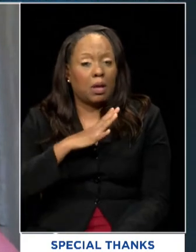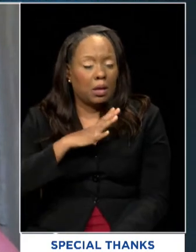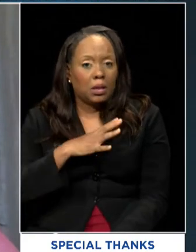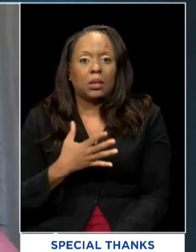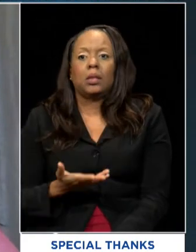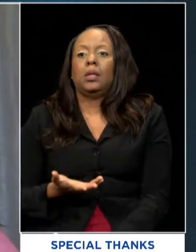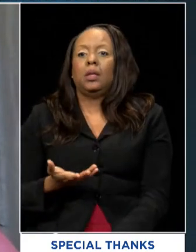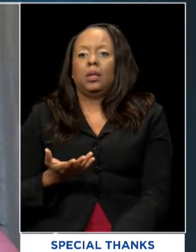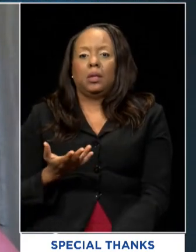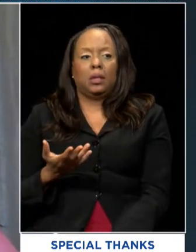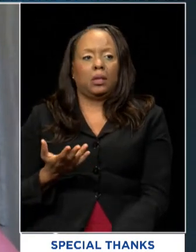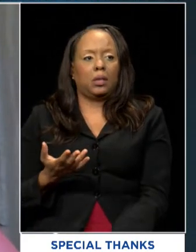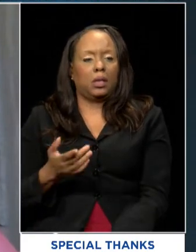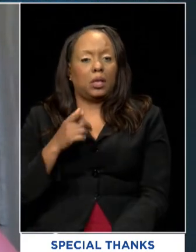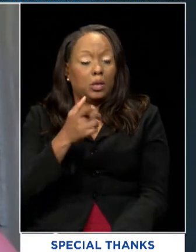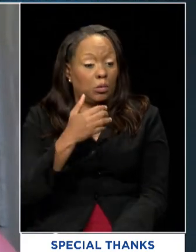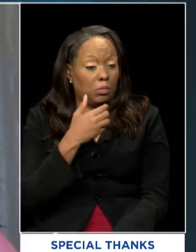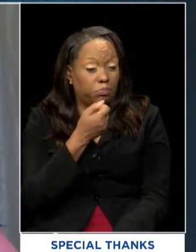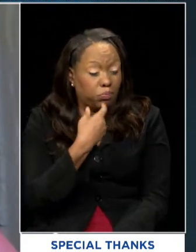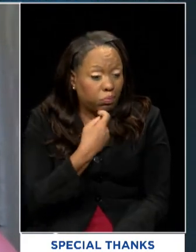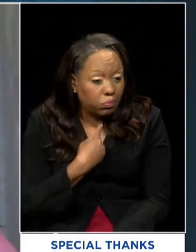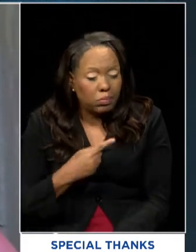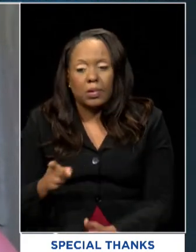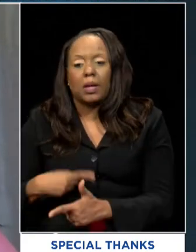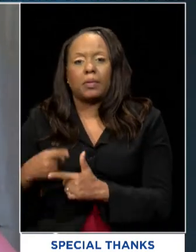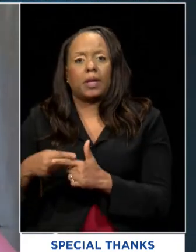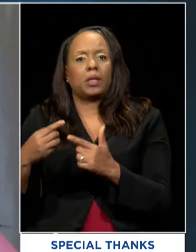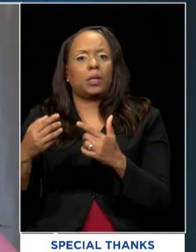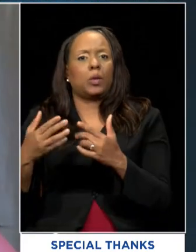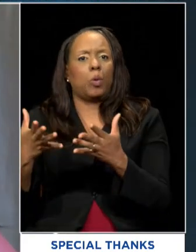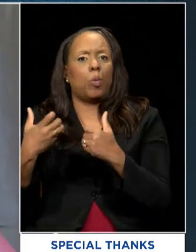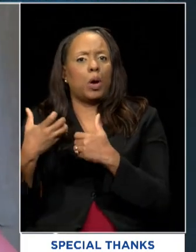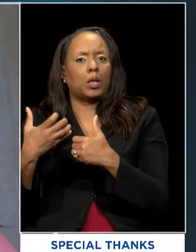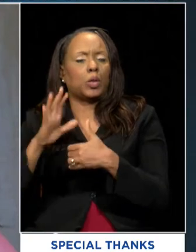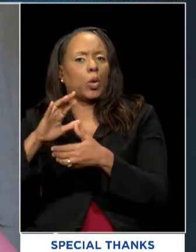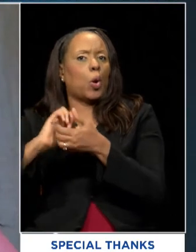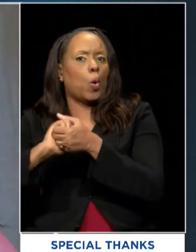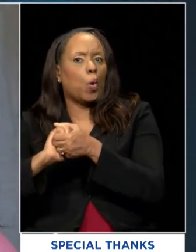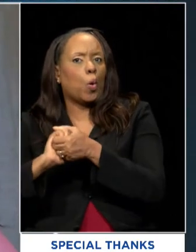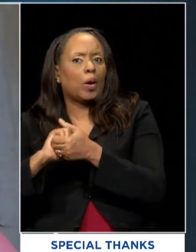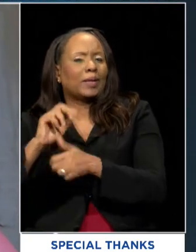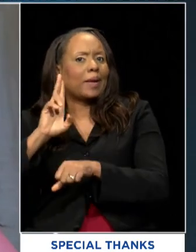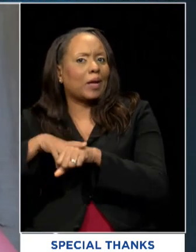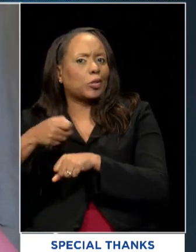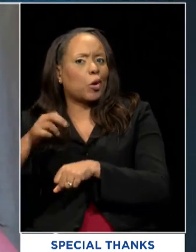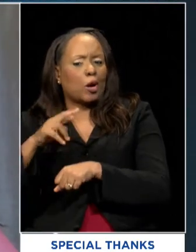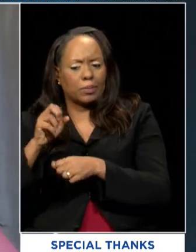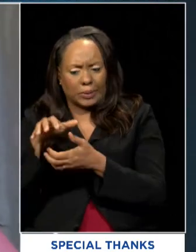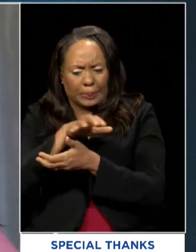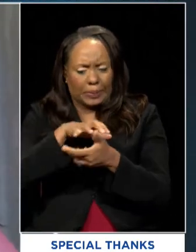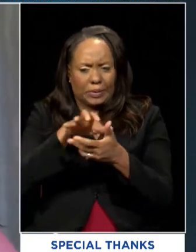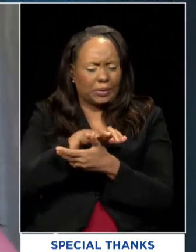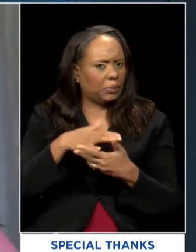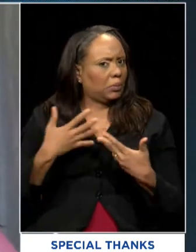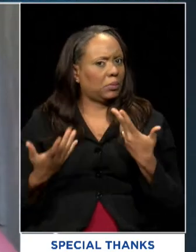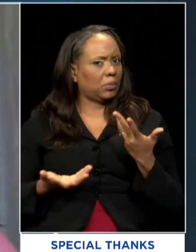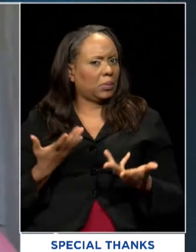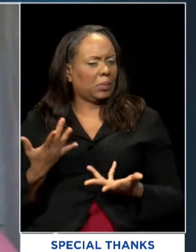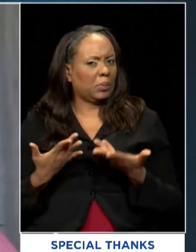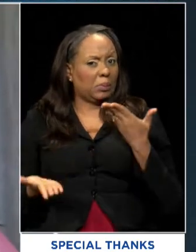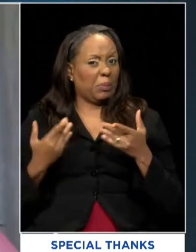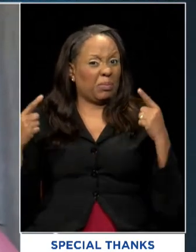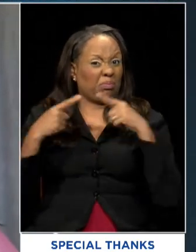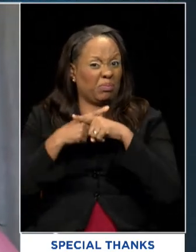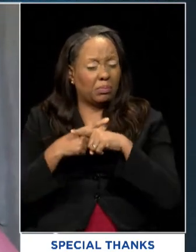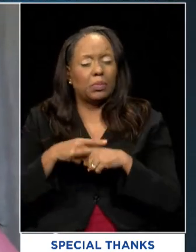will interact either. So that's something exactly. you definitely want to make sure that your doctor is aware of, so that you get the